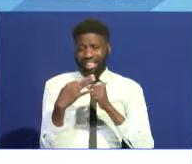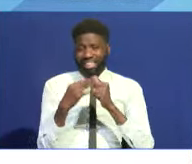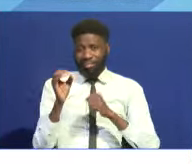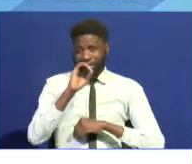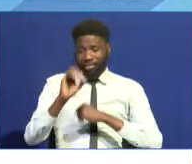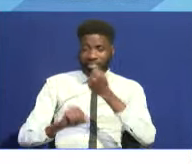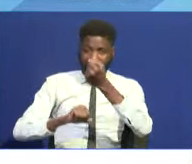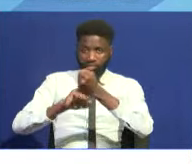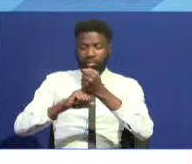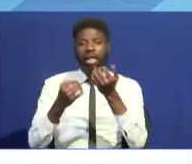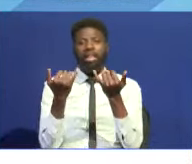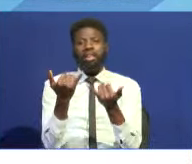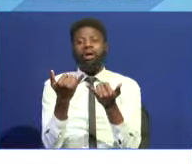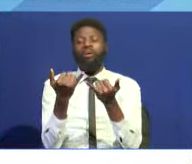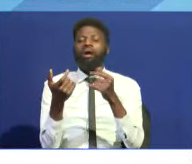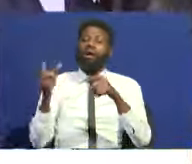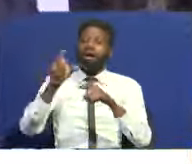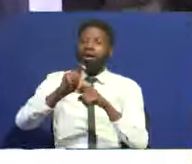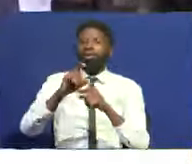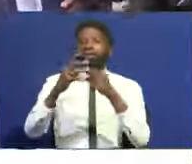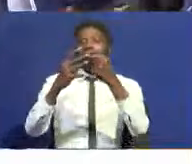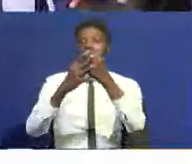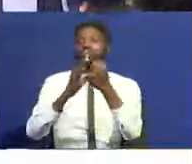hadi 95%.